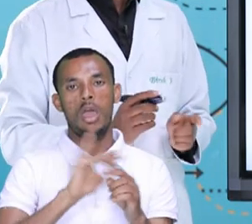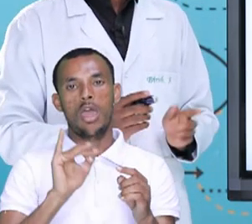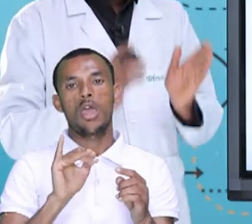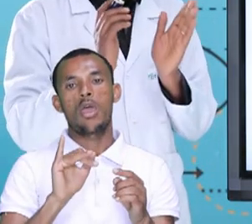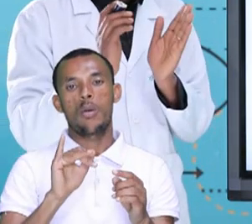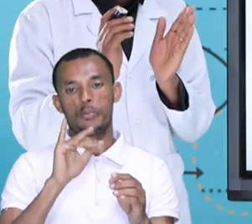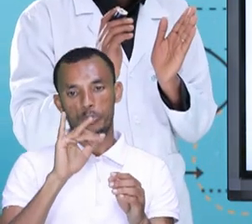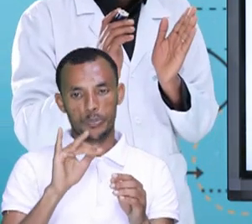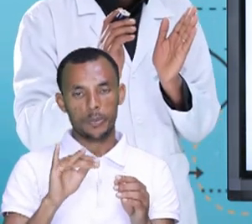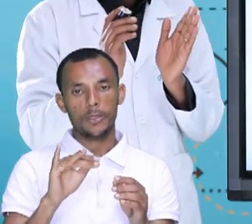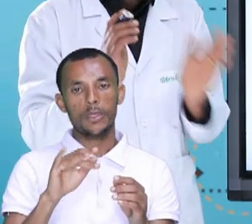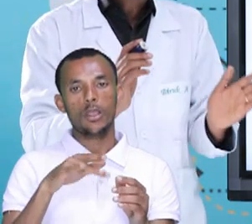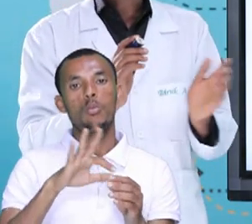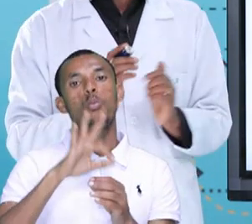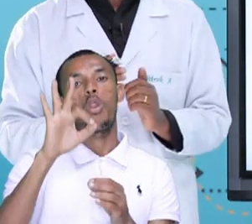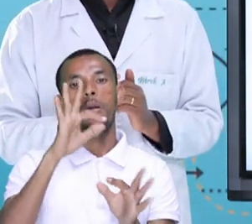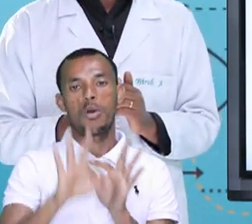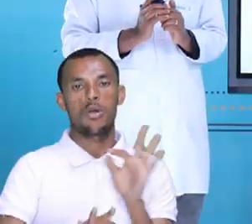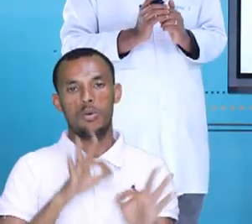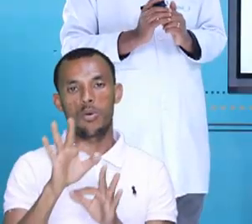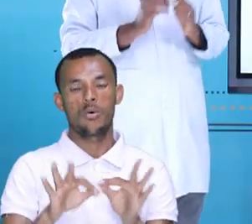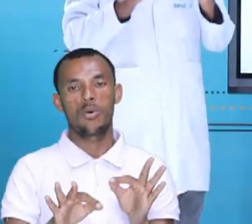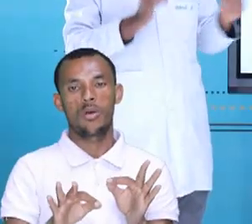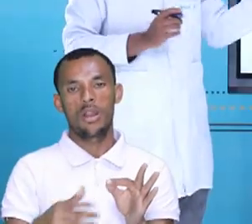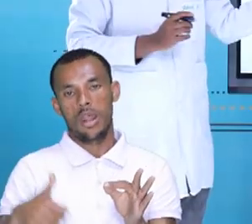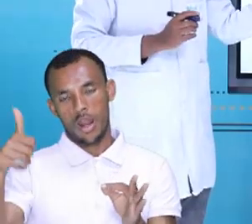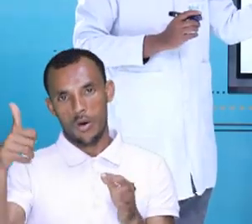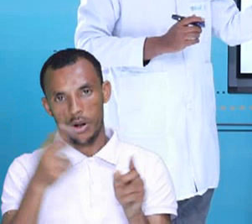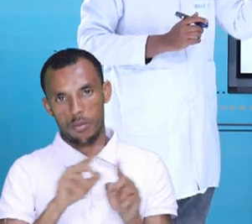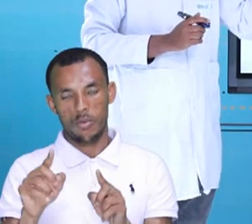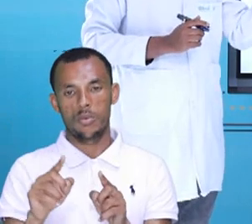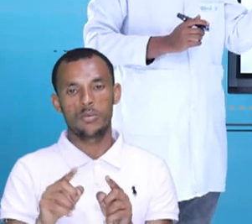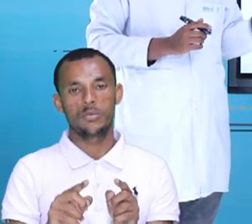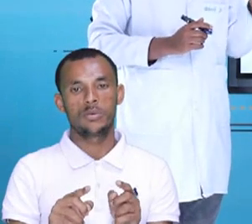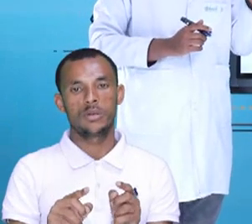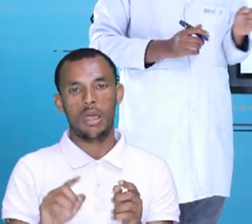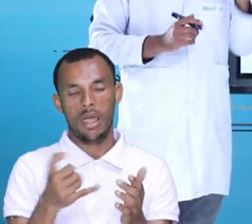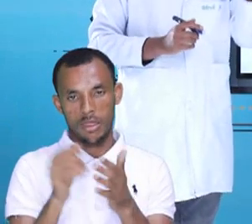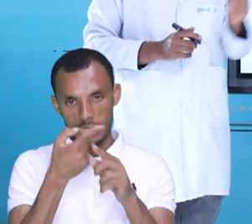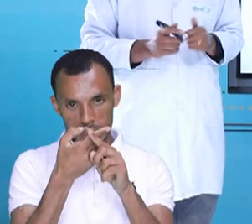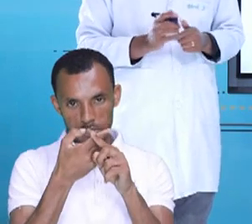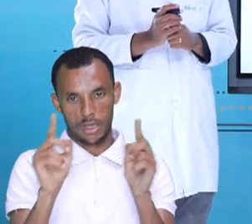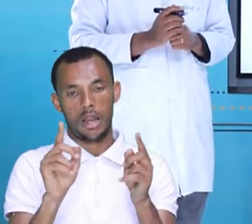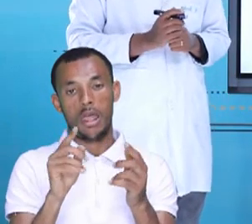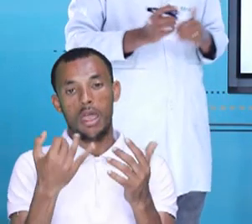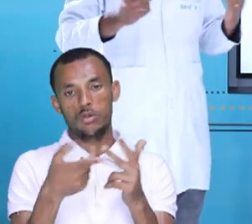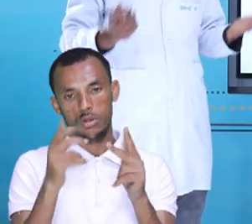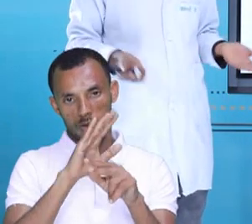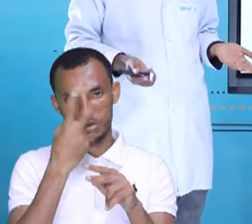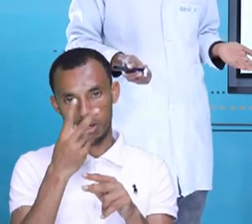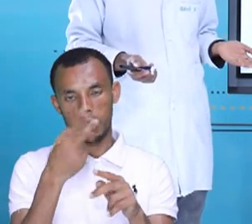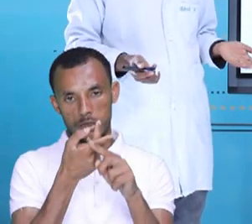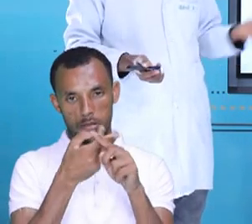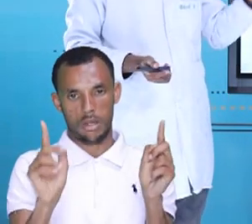Hydrogen bonding, again, it is force of attraction between two polar molecules. But this one is the special dipole force of attraction.